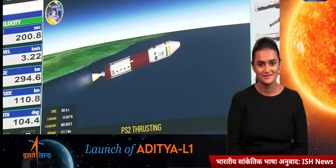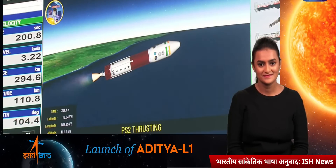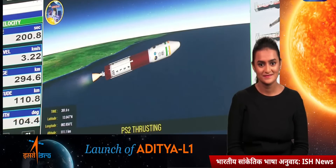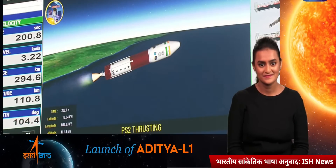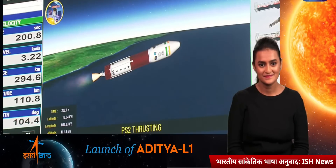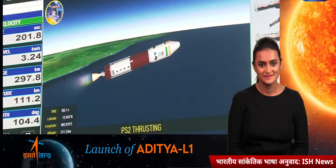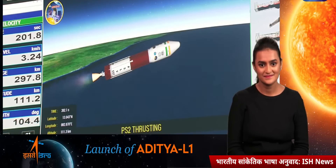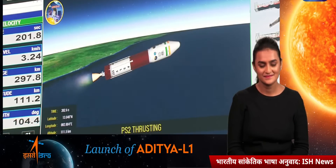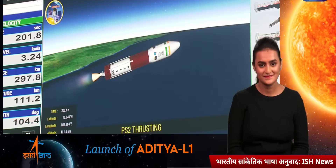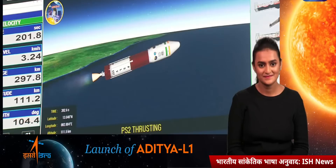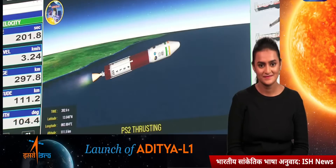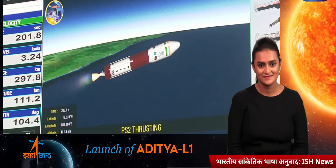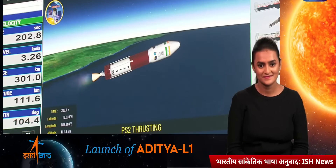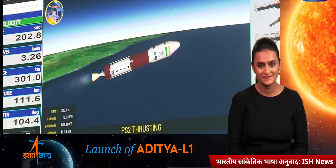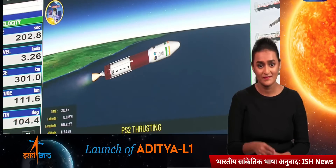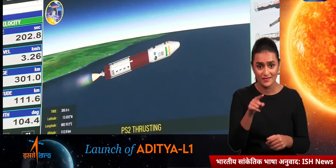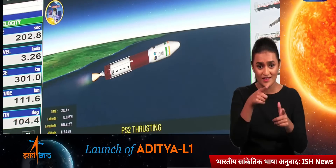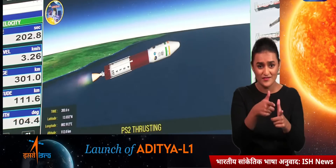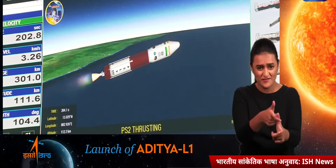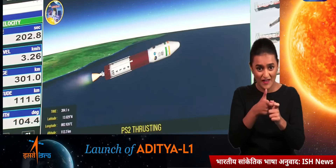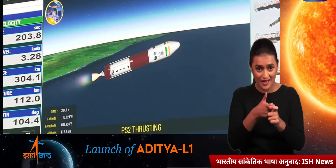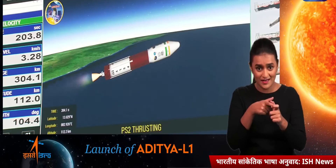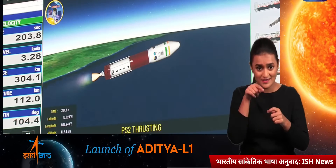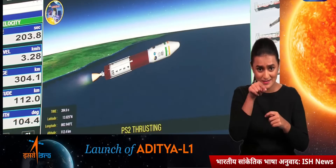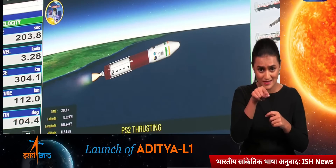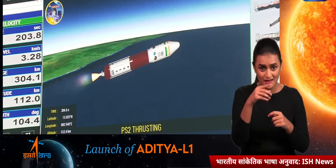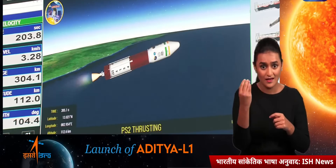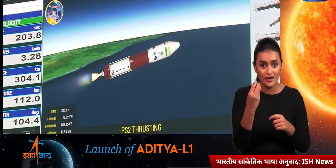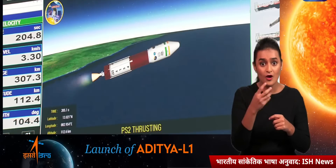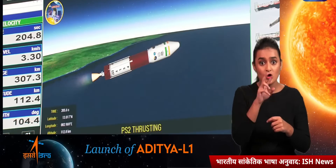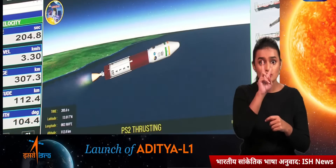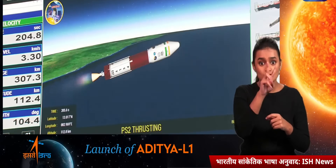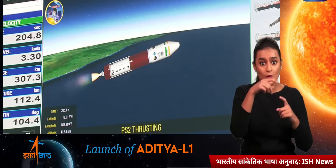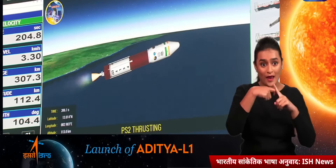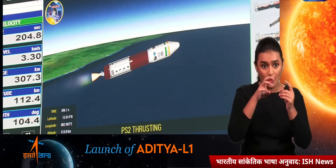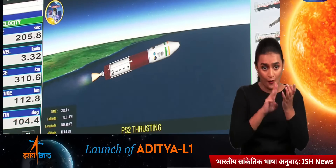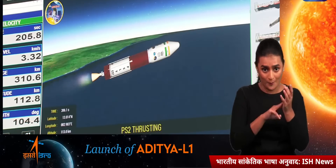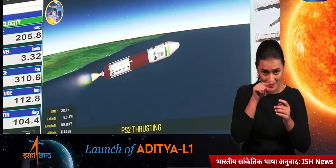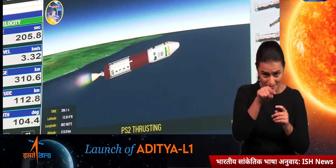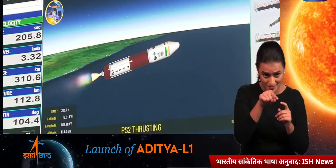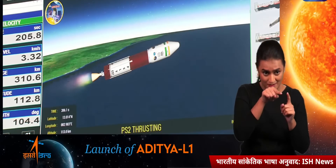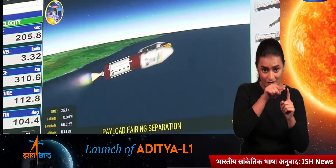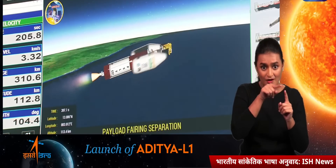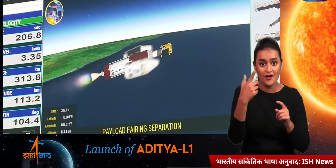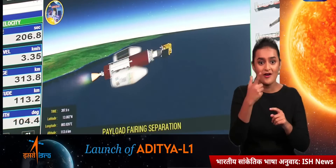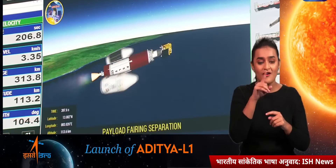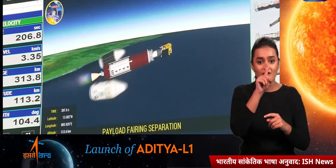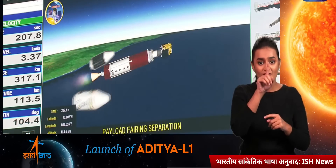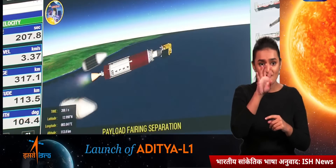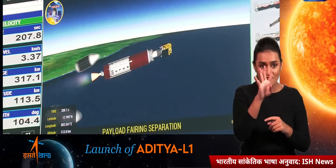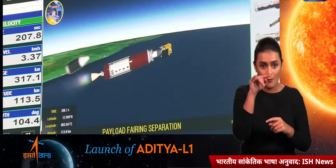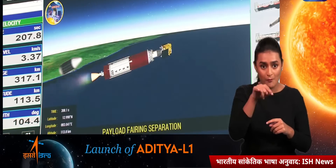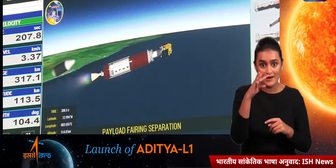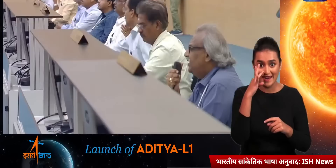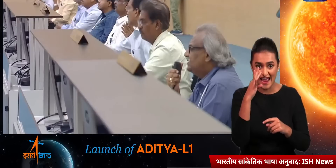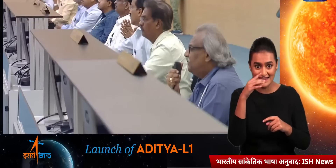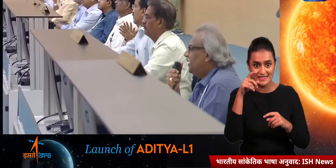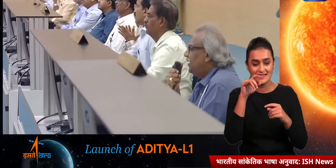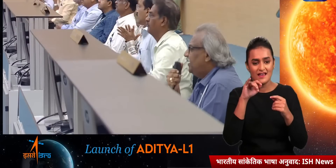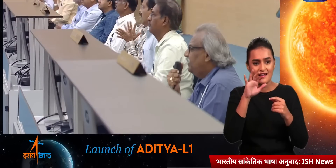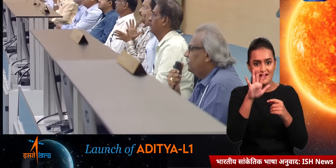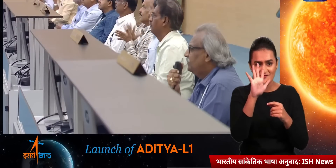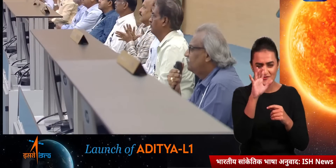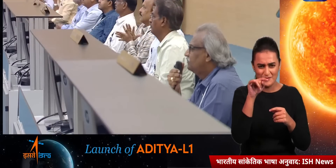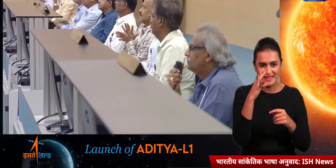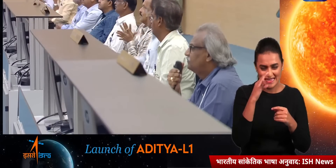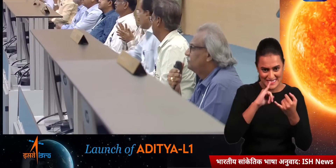The velocity addition in PS2 regime is going to be from 2 kilometers per second to 4.9 kilometers per second. Payload fairing